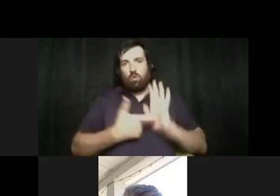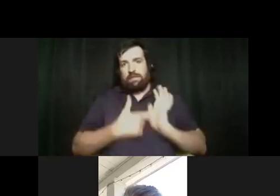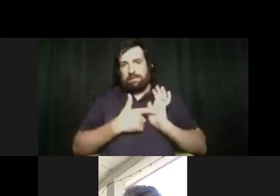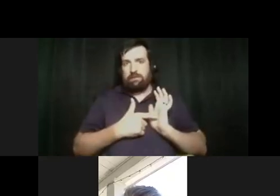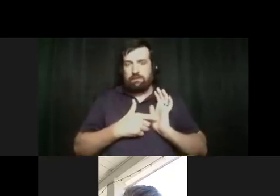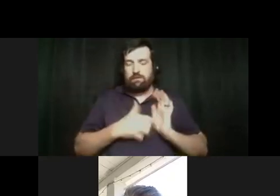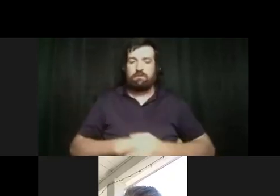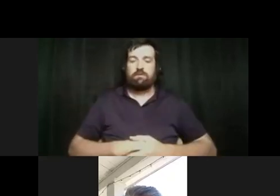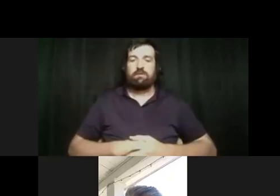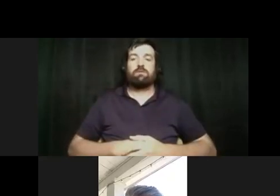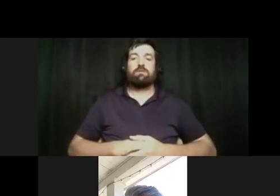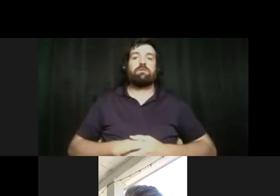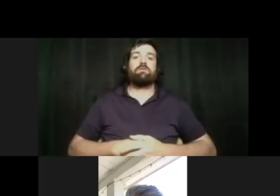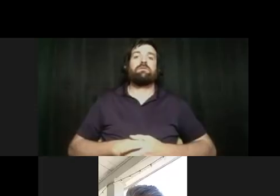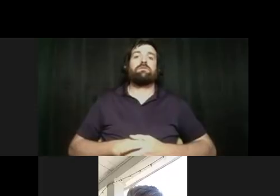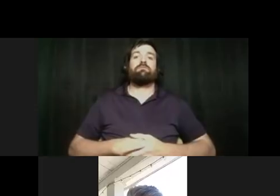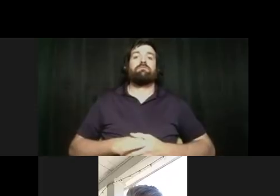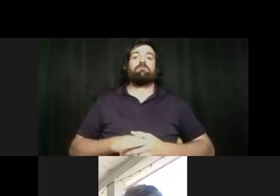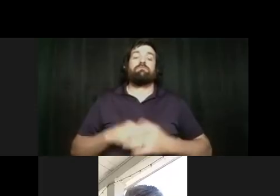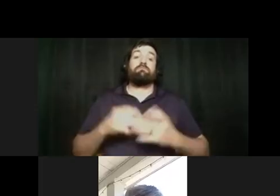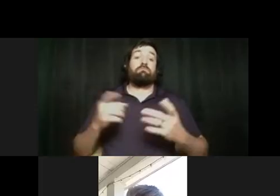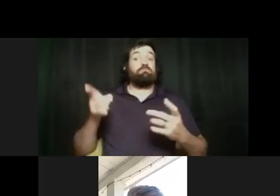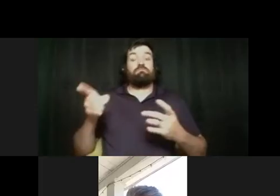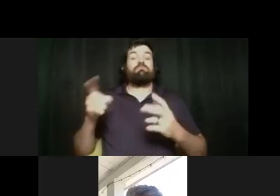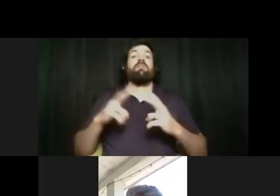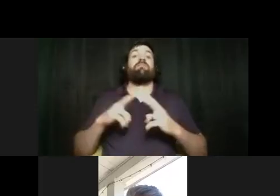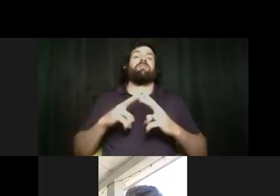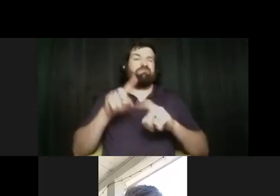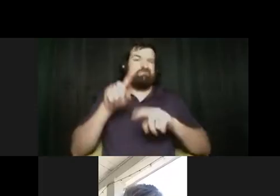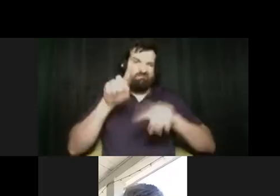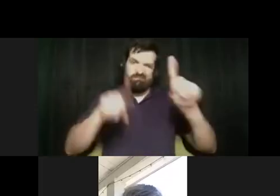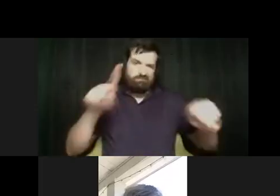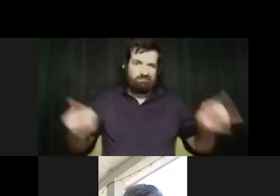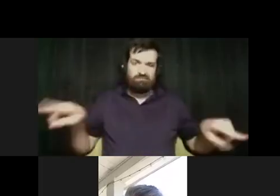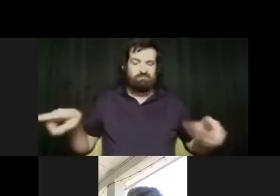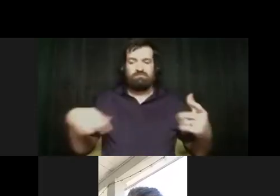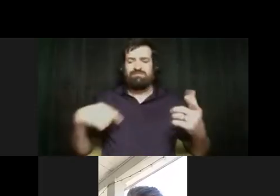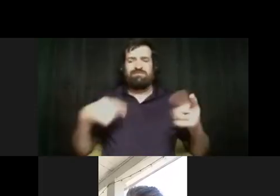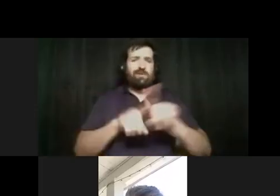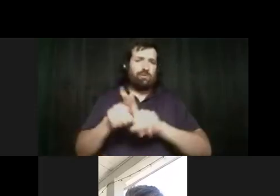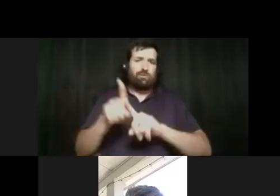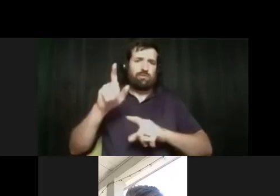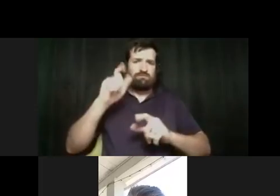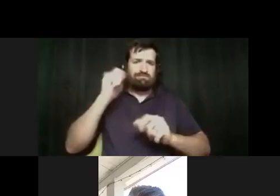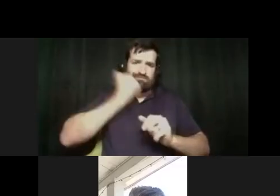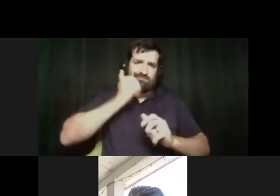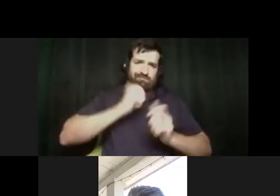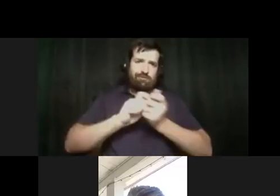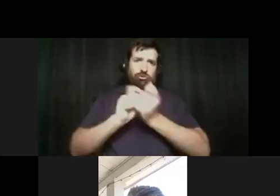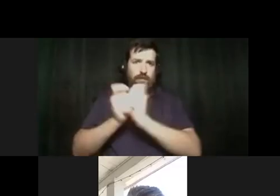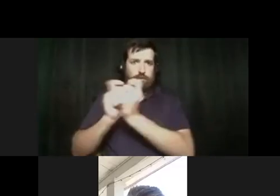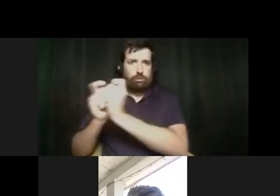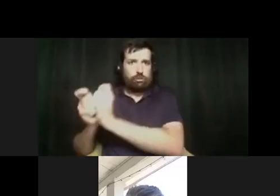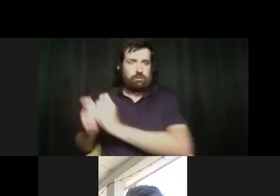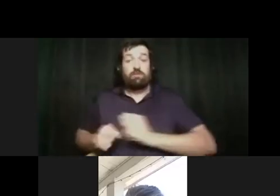Comninellis alluded to, it's varied and it's ever changing. And we do hope